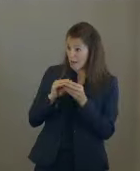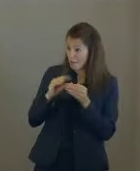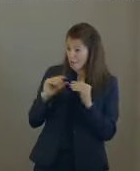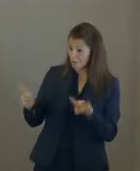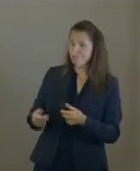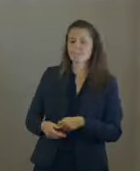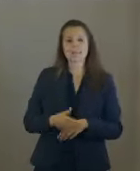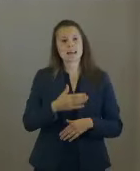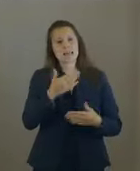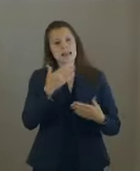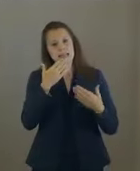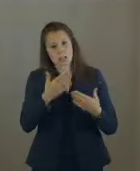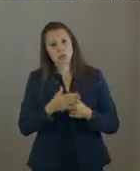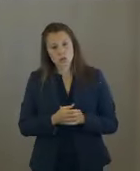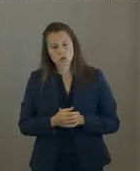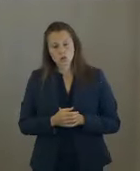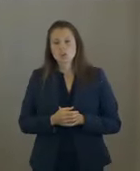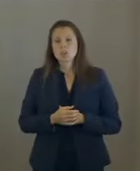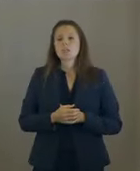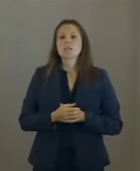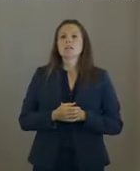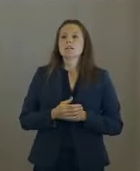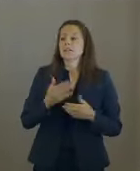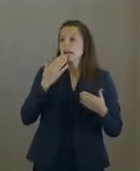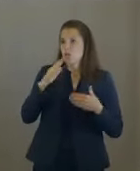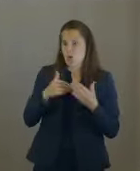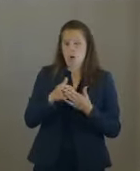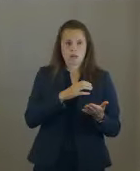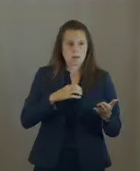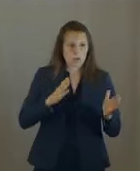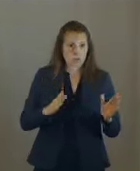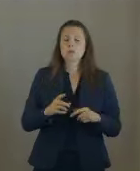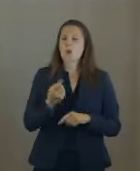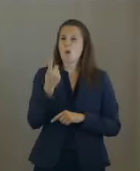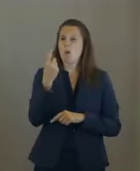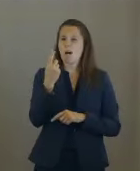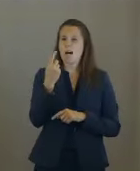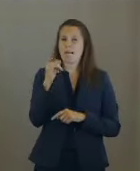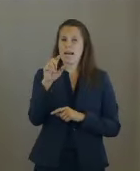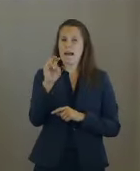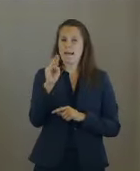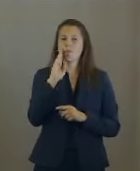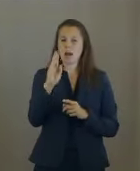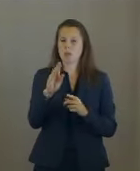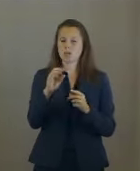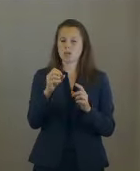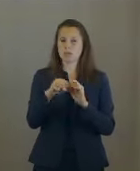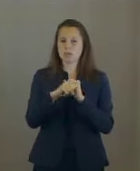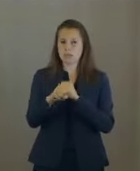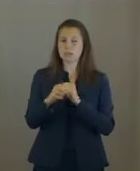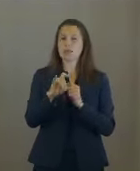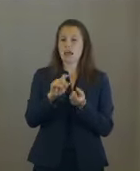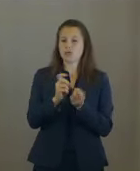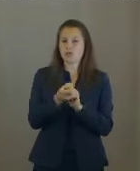away. Thank you, Mr. Chair, Commissioners. There's only one item that I need to report out on where there's been a change since my